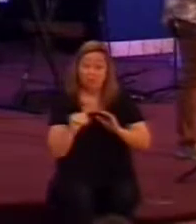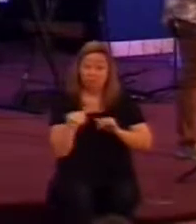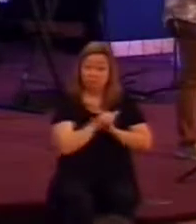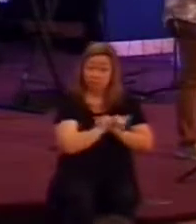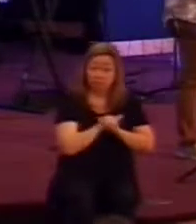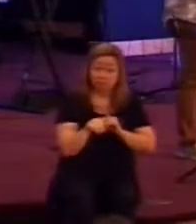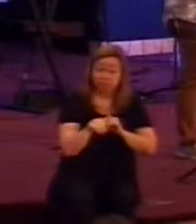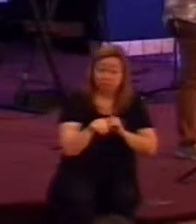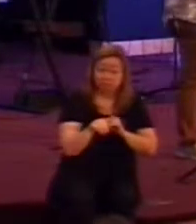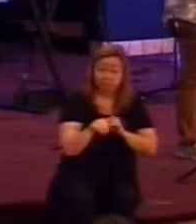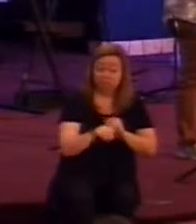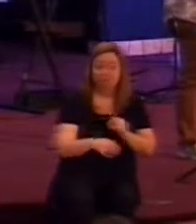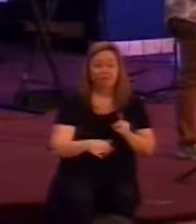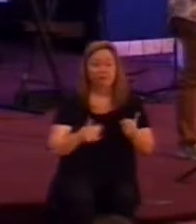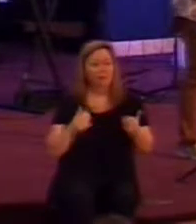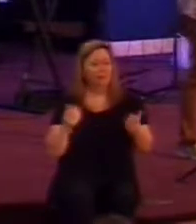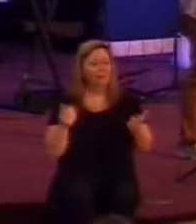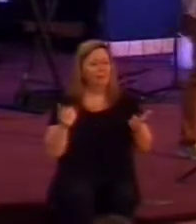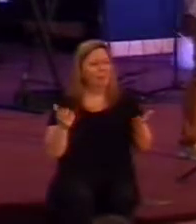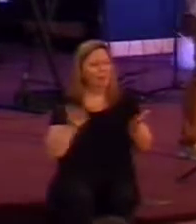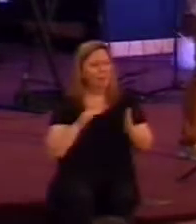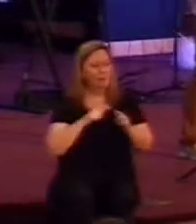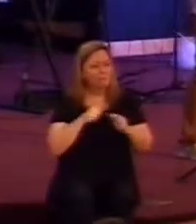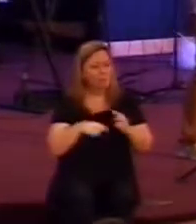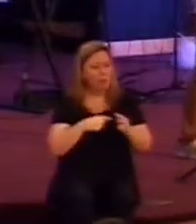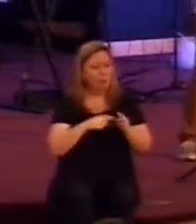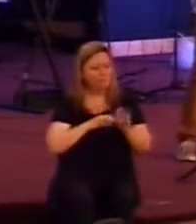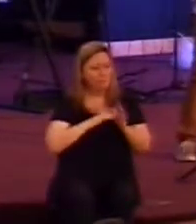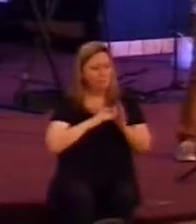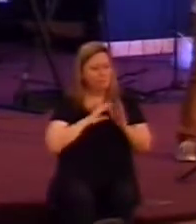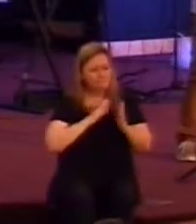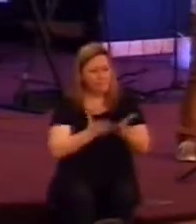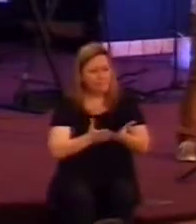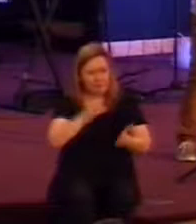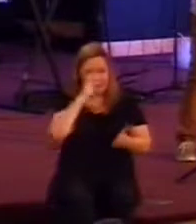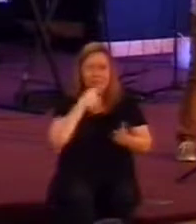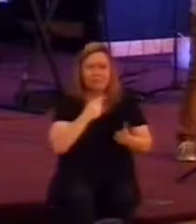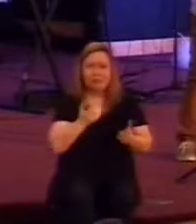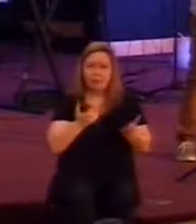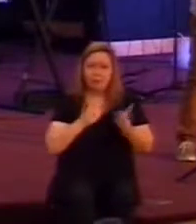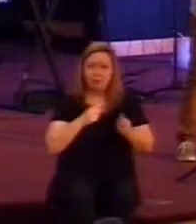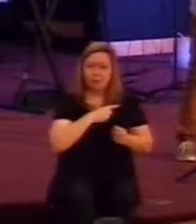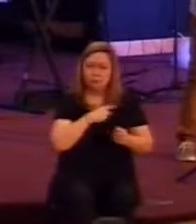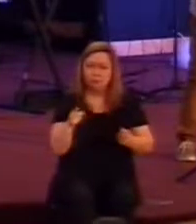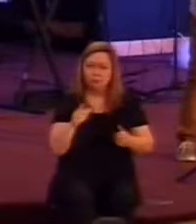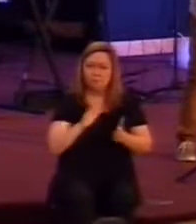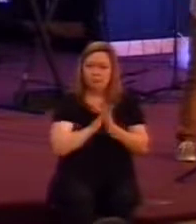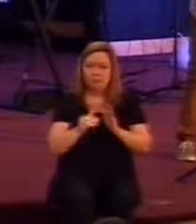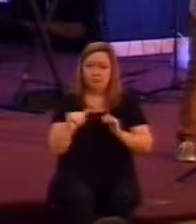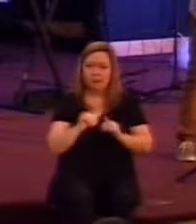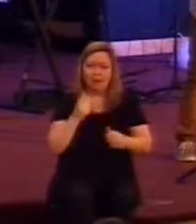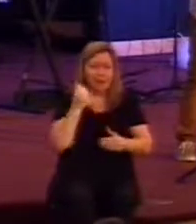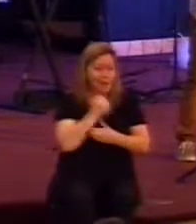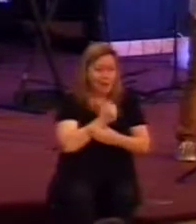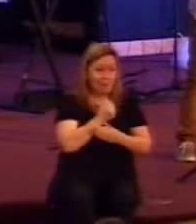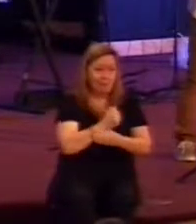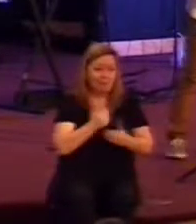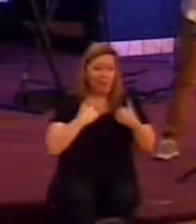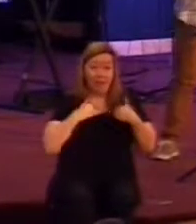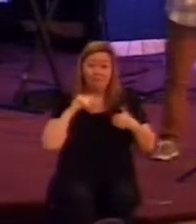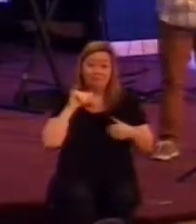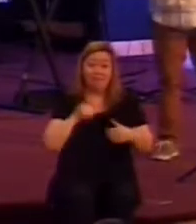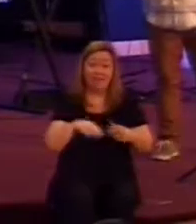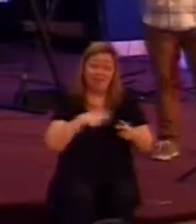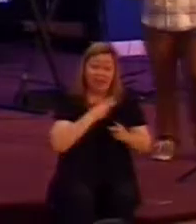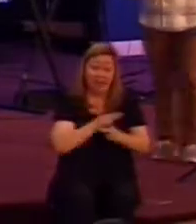them. Now, what about the scriptures? God says, I want you to be like Abraham. I want you to have his faith. And this